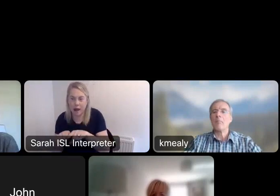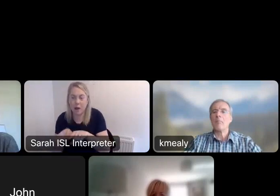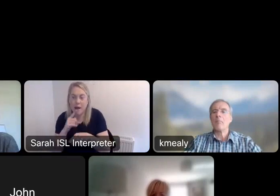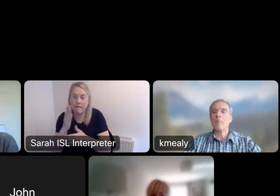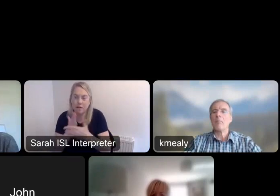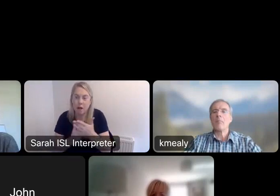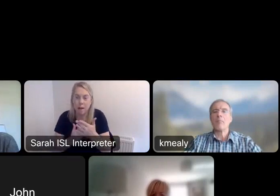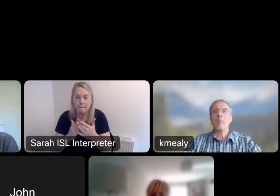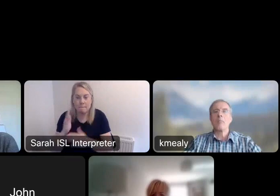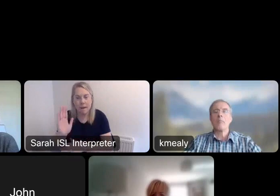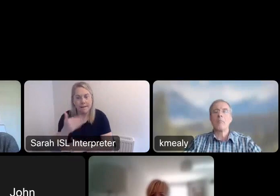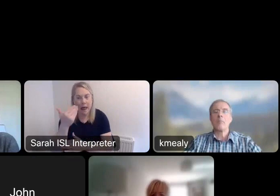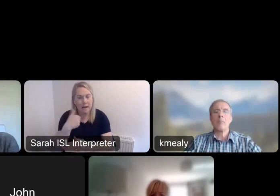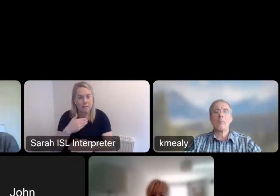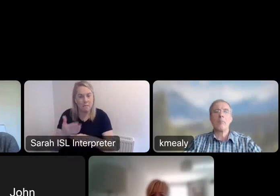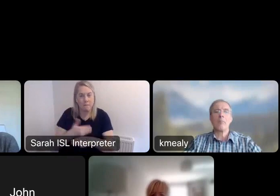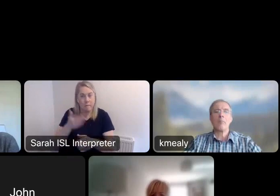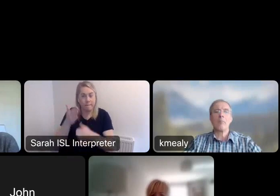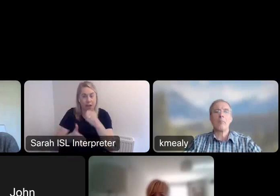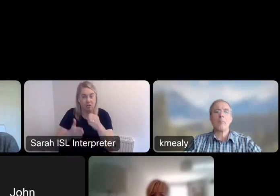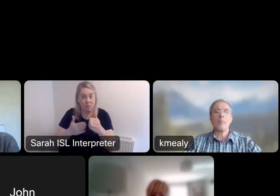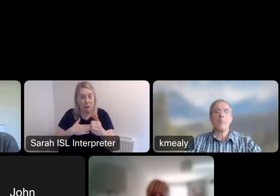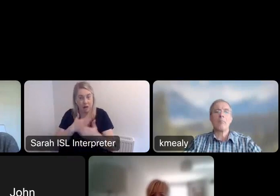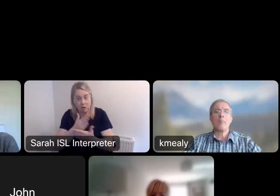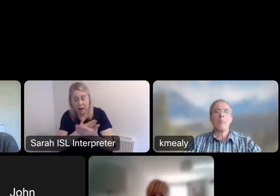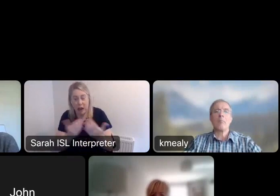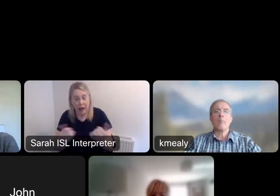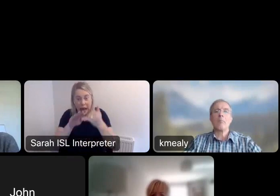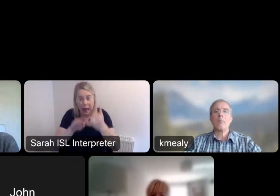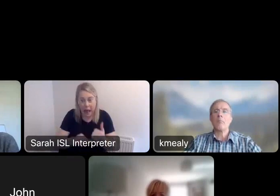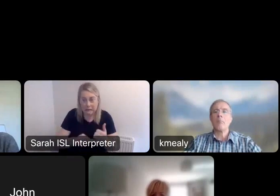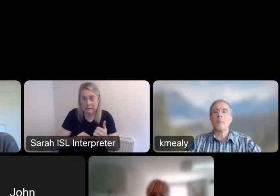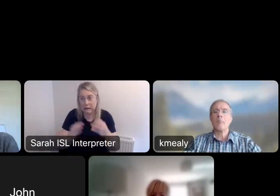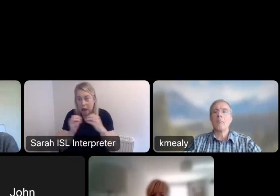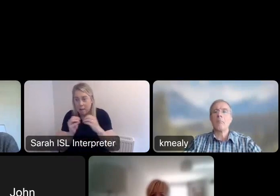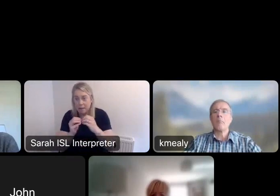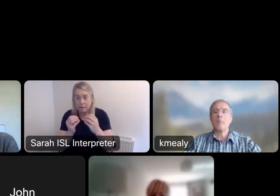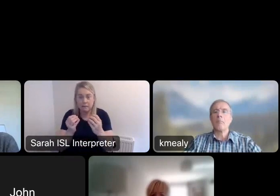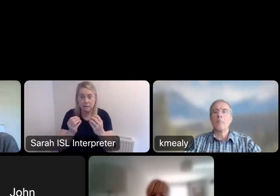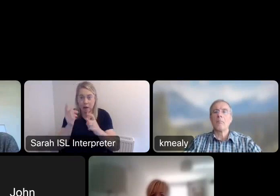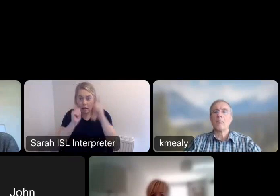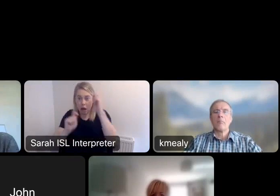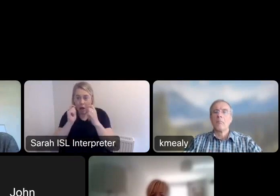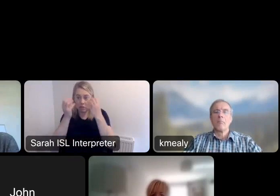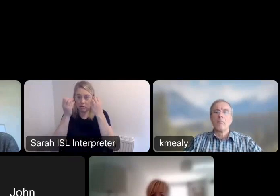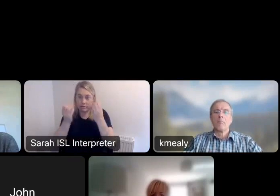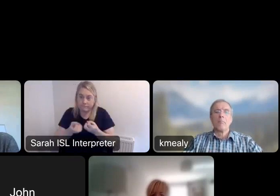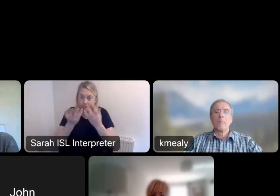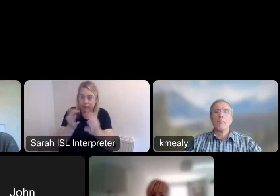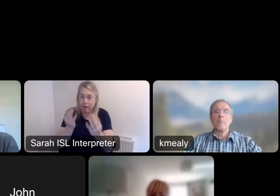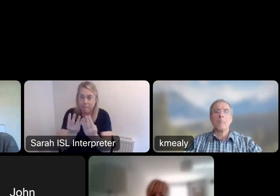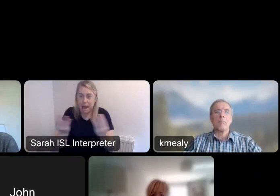closing slides which we might just share. Was there any last thoughts from our panel before we cut into